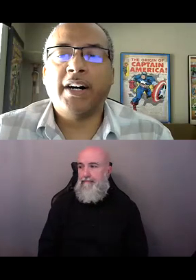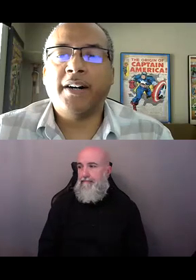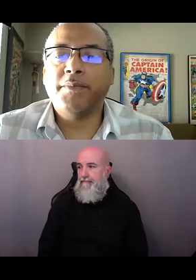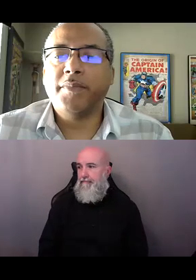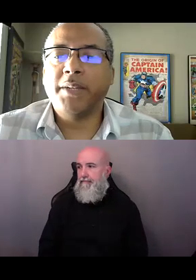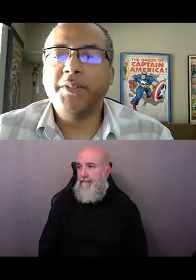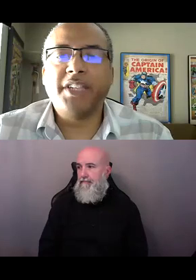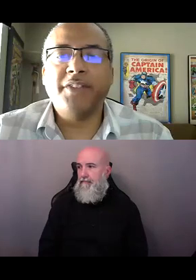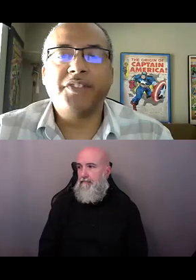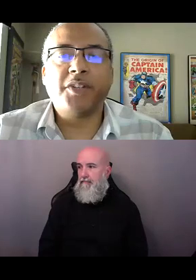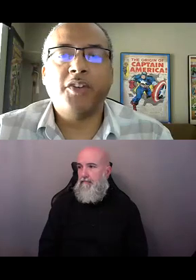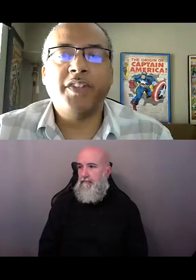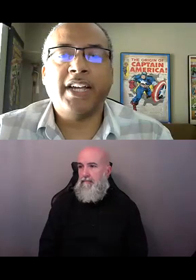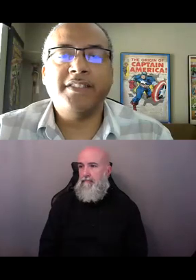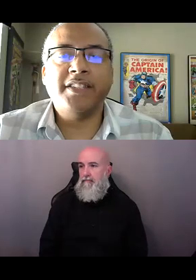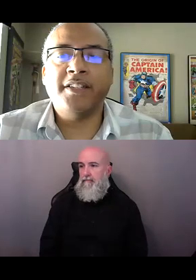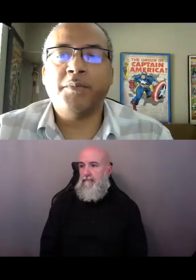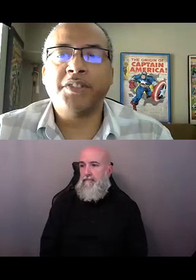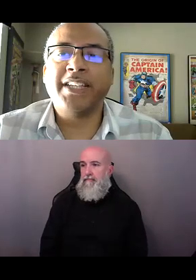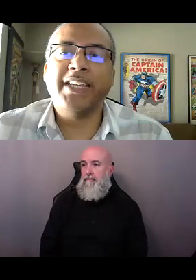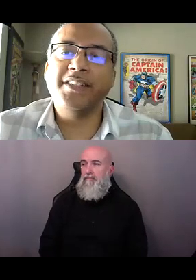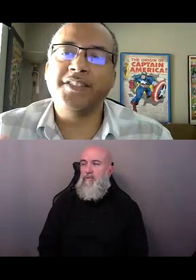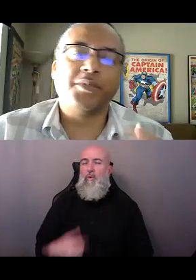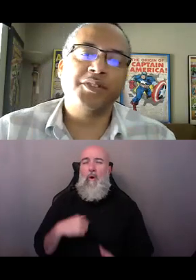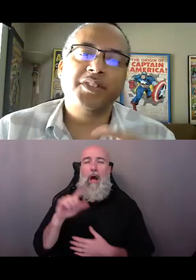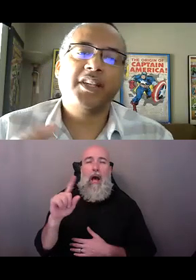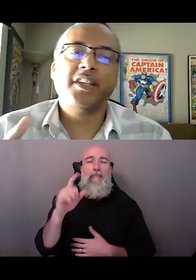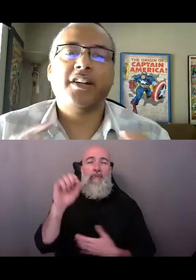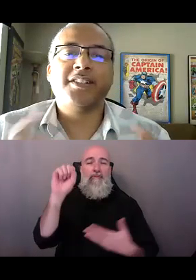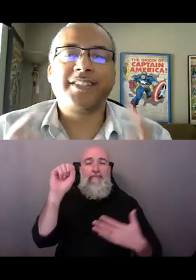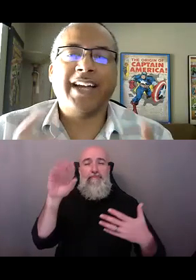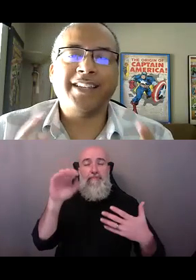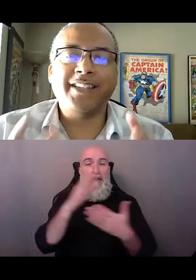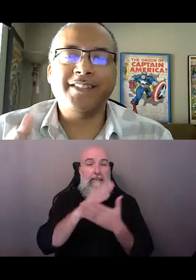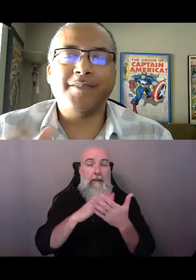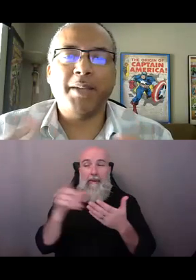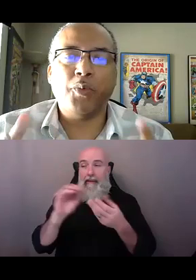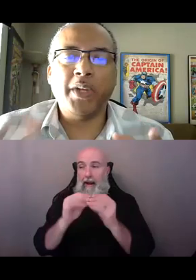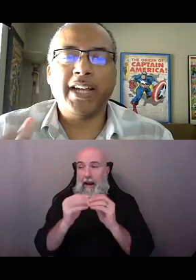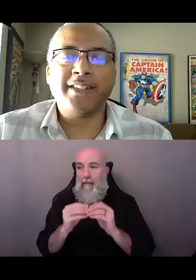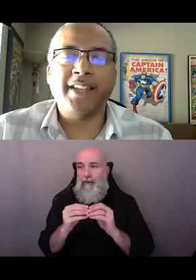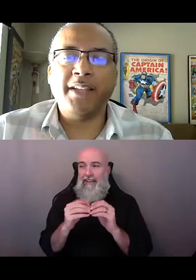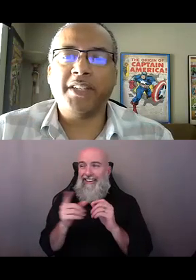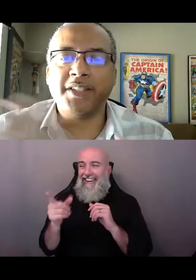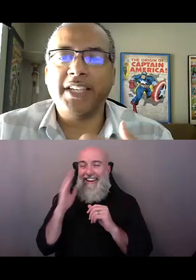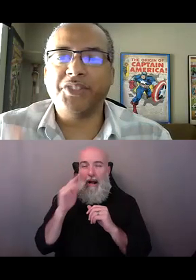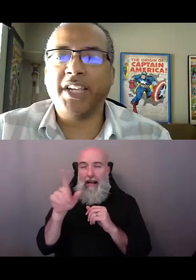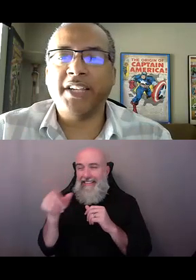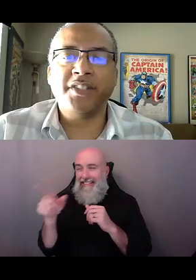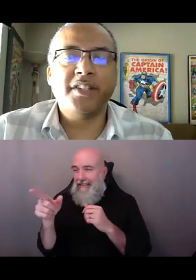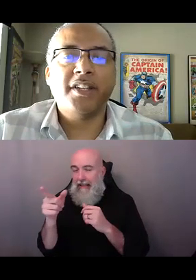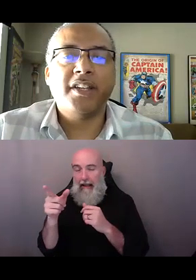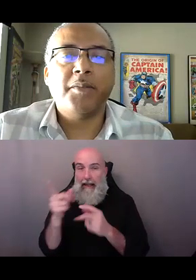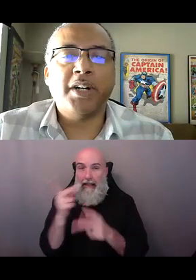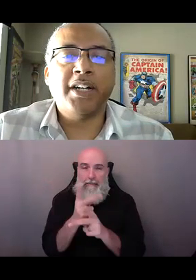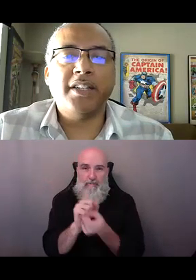So let me just give you some COVID-19 numbers. And again, these numbers are slightly, maybe a week out of date because it keeps